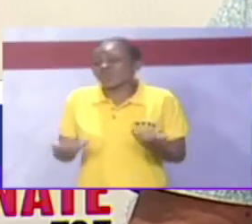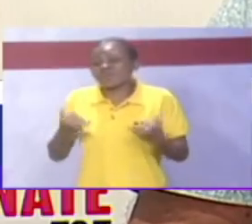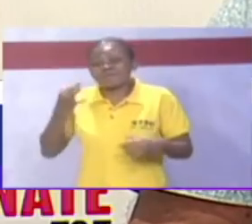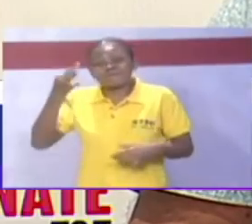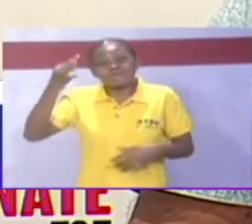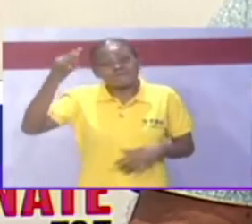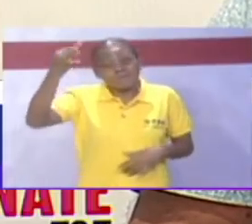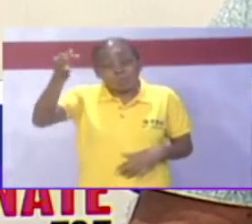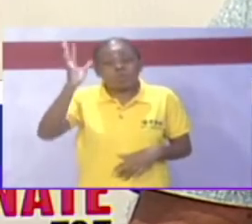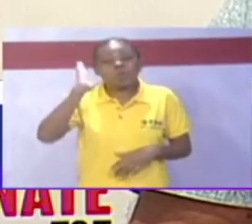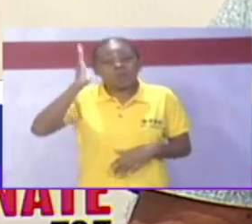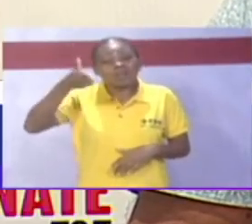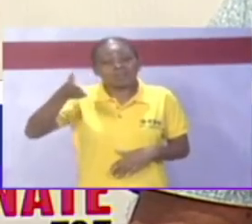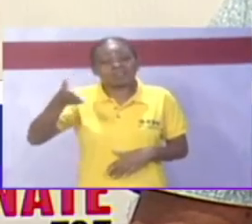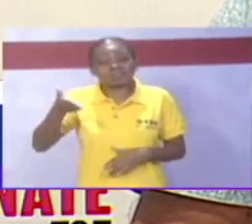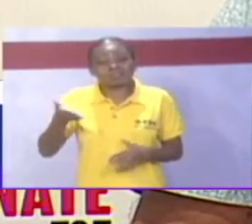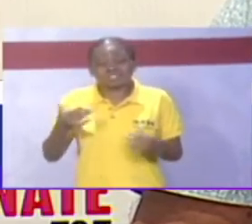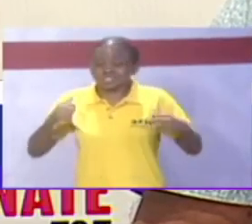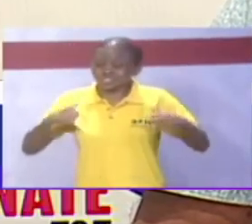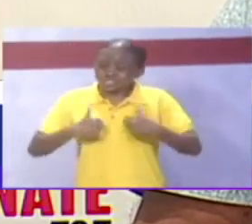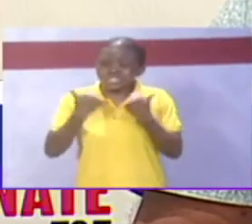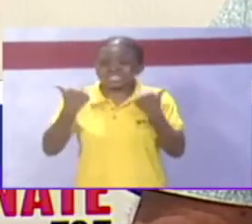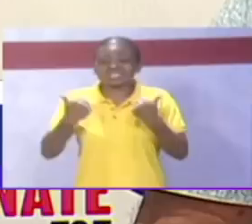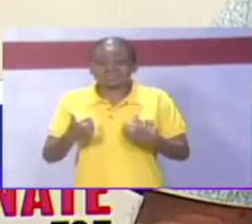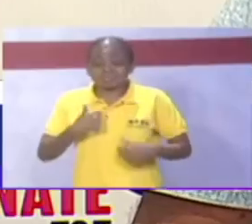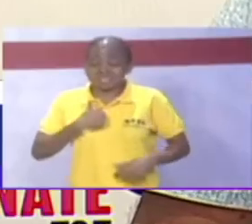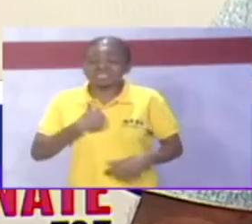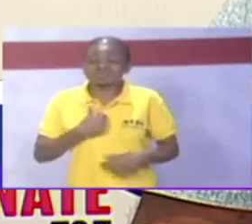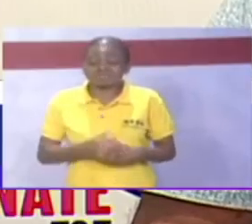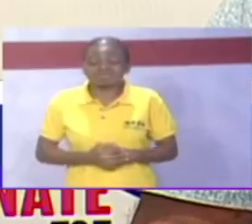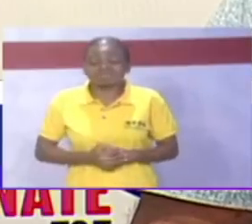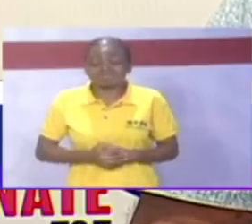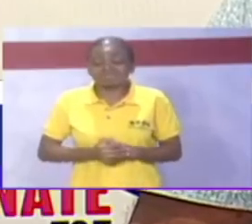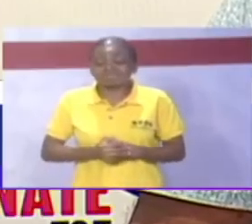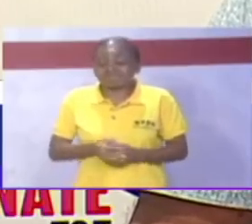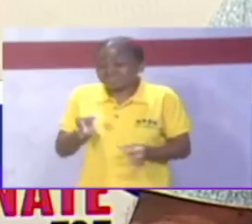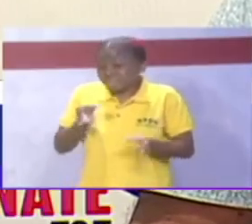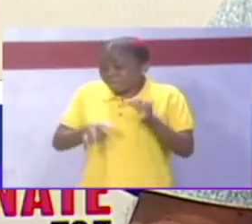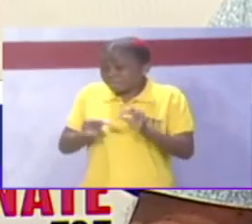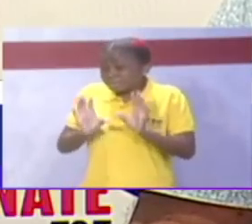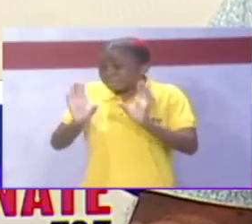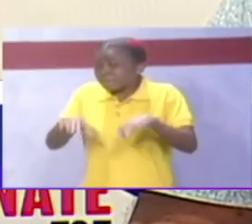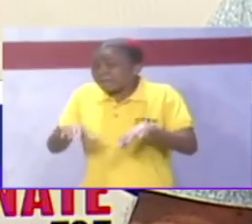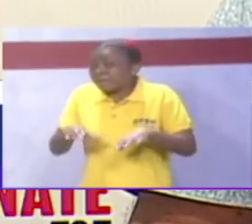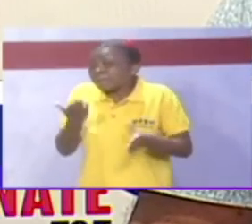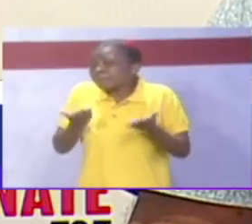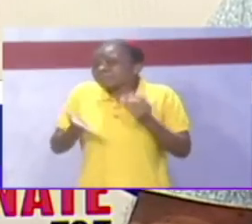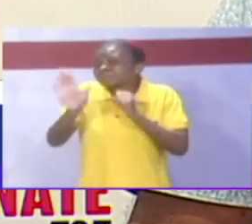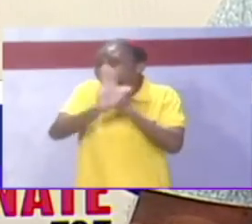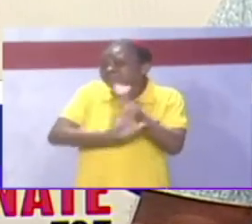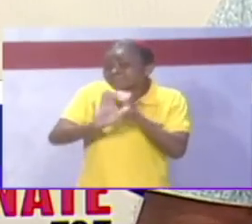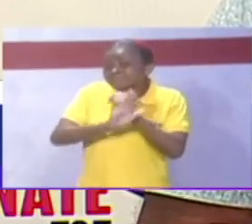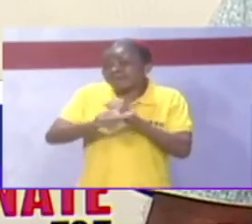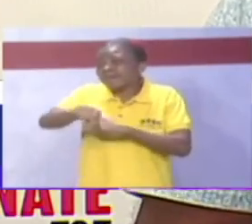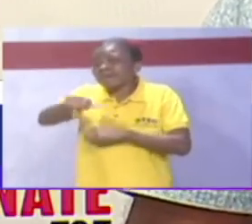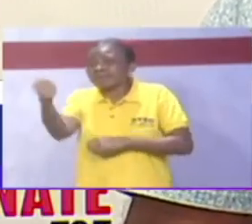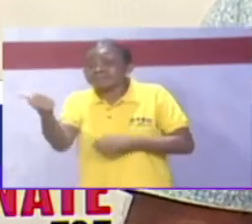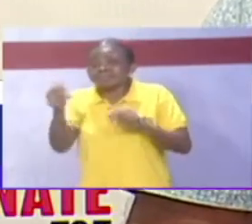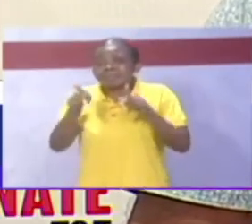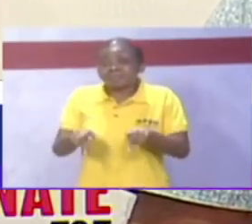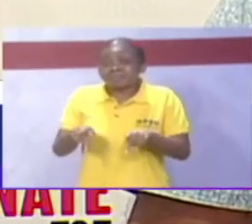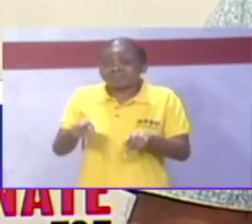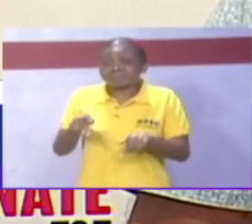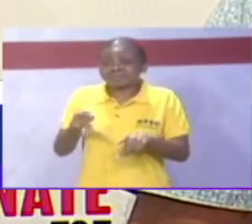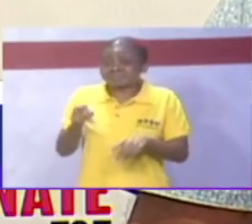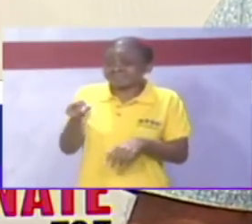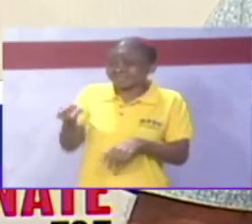somewhere I can avoid someone, one person, for this not to happen to them,